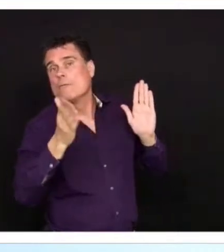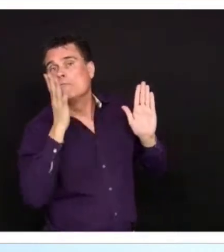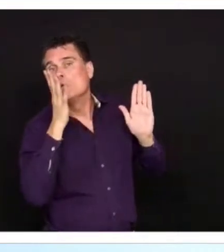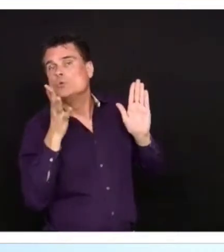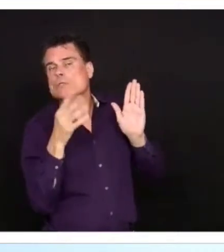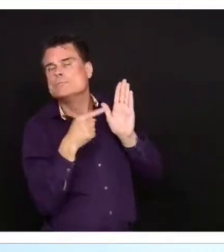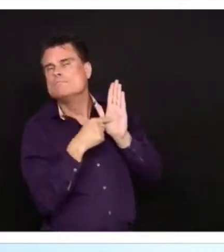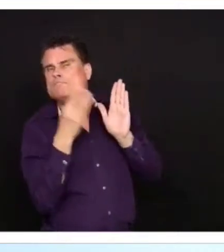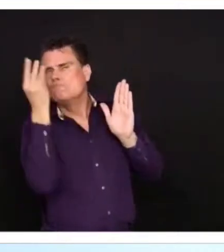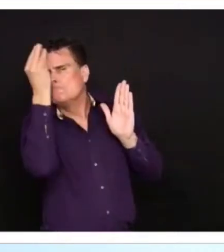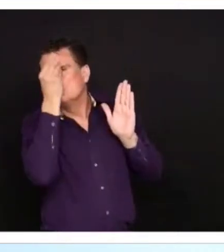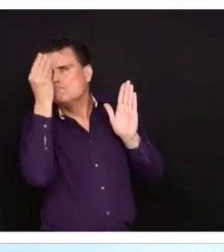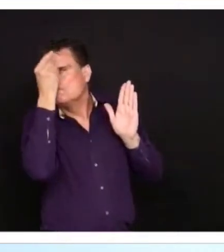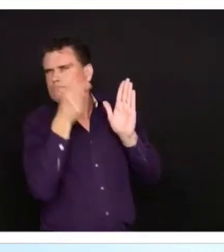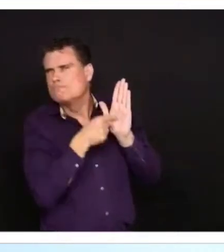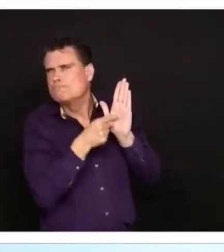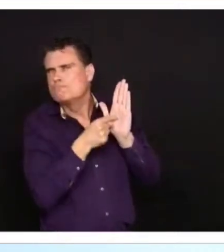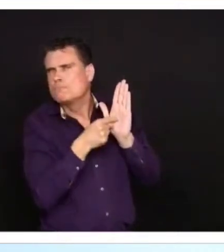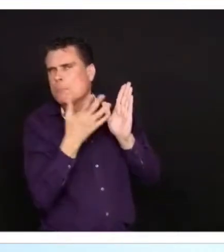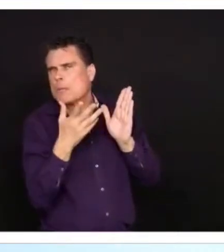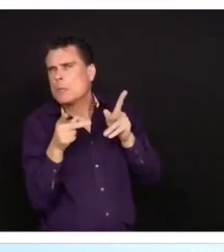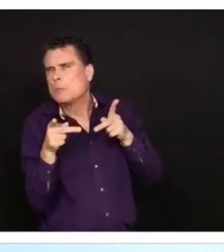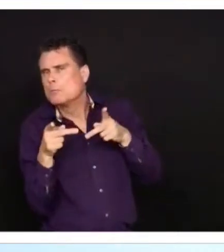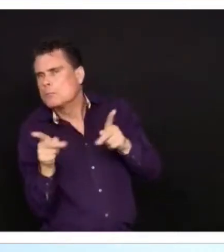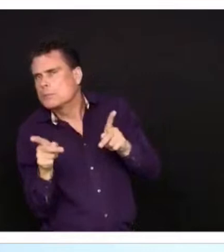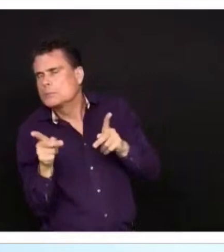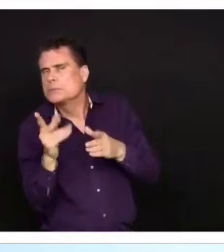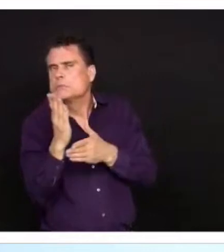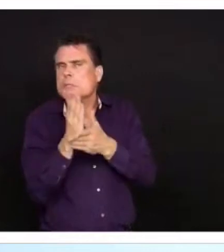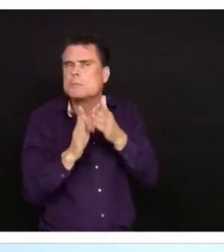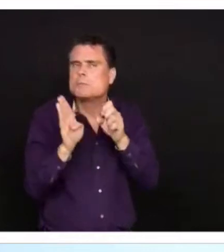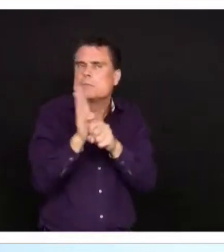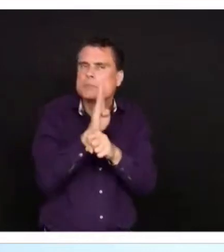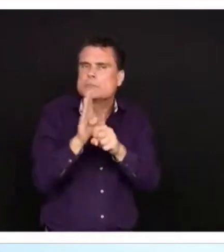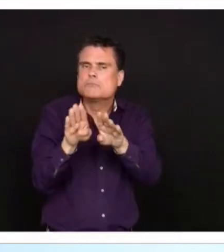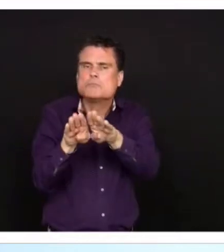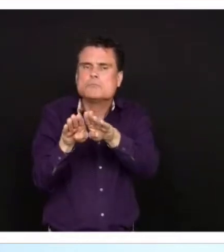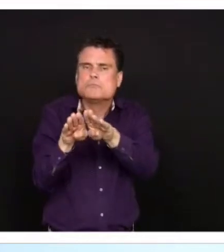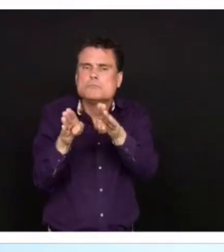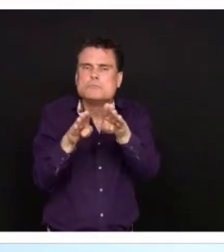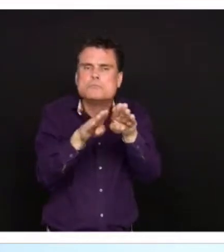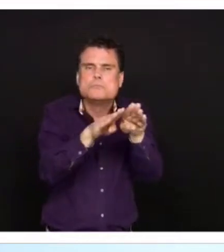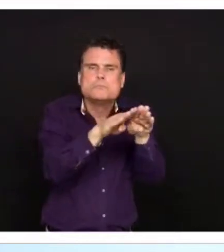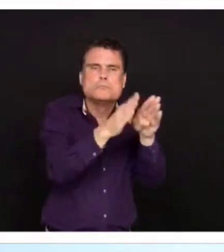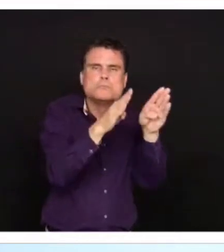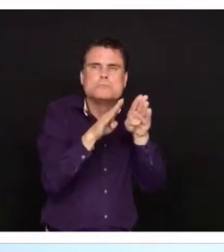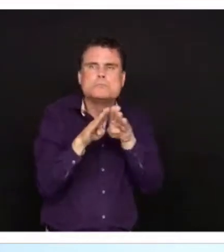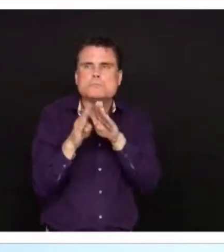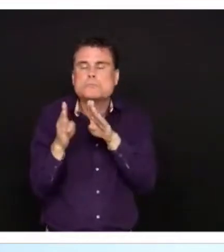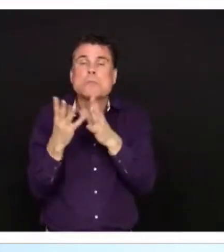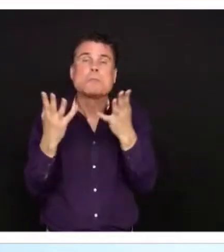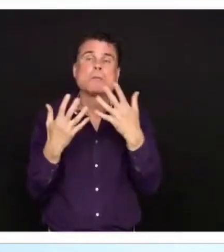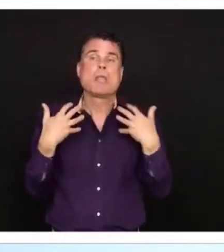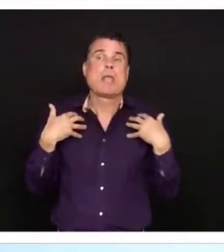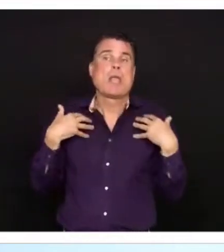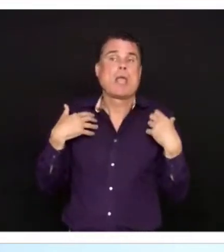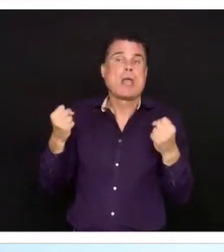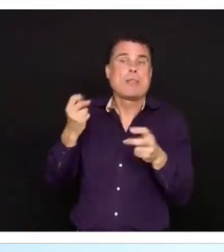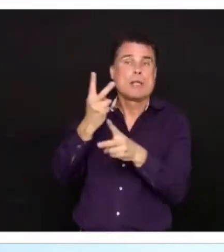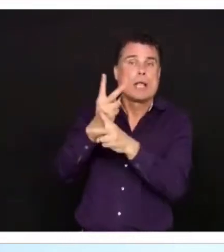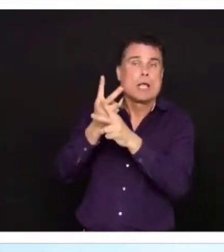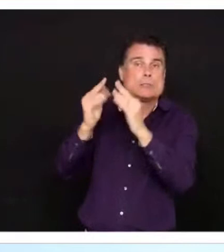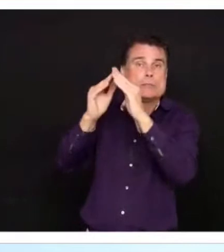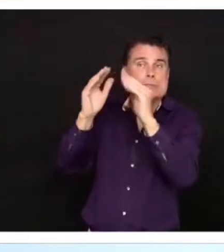for those people who have had those critical procedures postponed. And we have to find that balance. We need to find